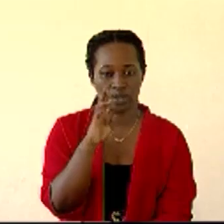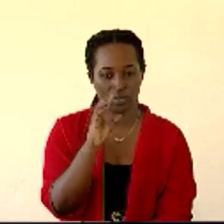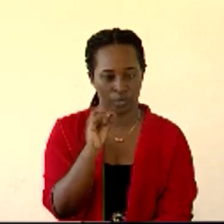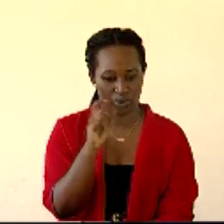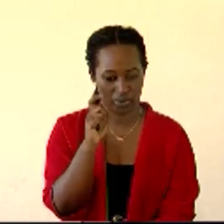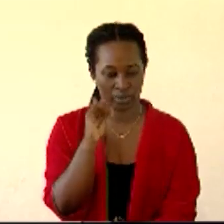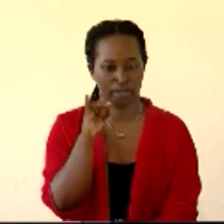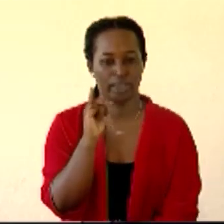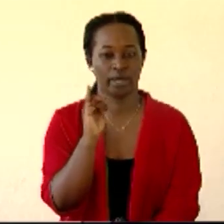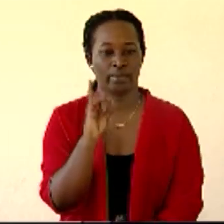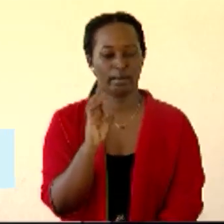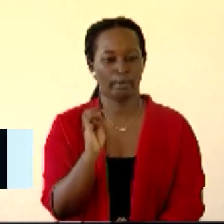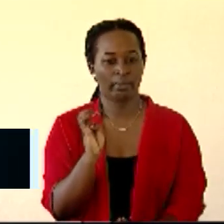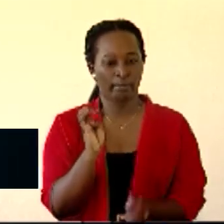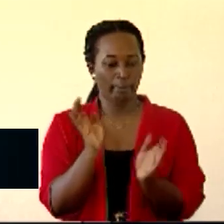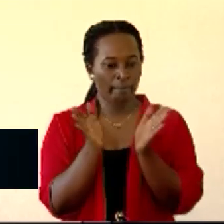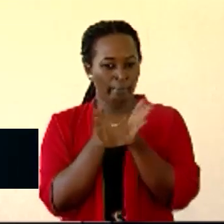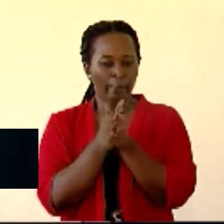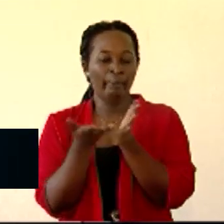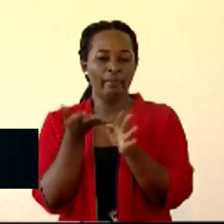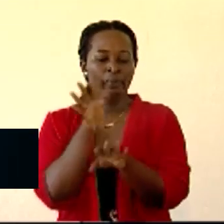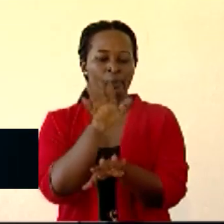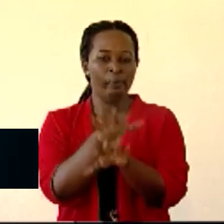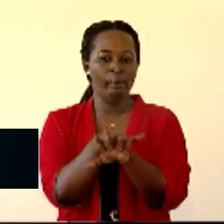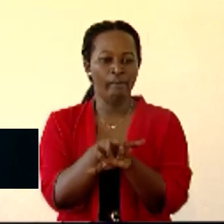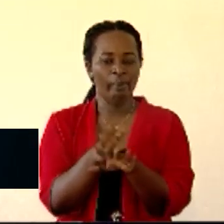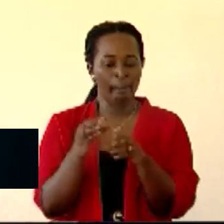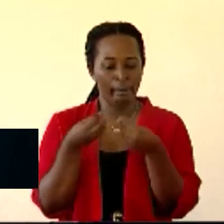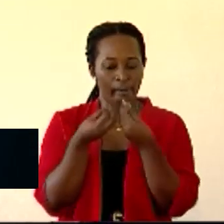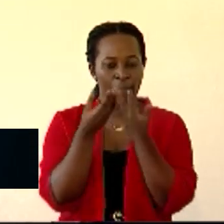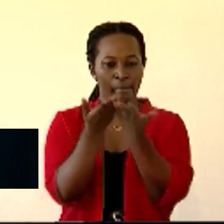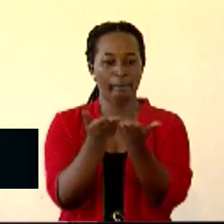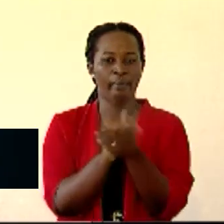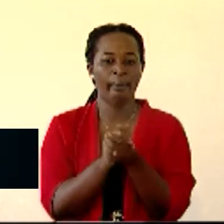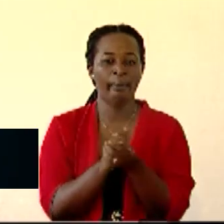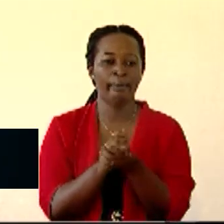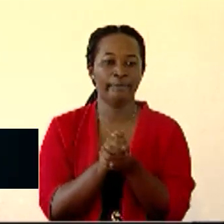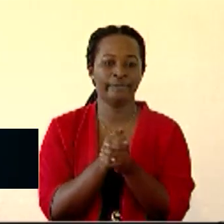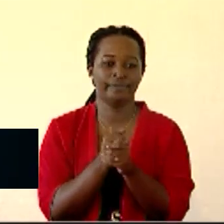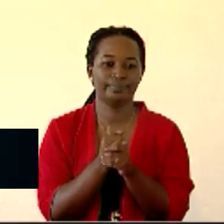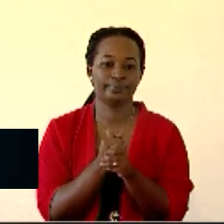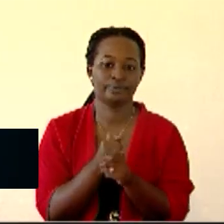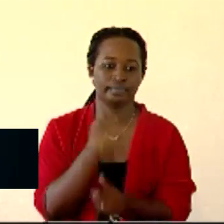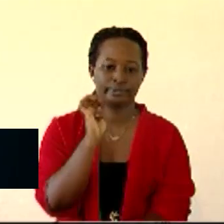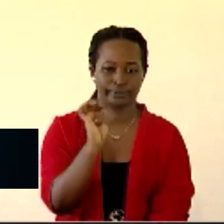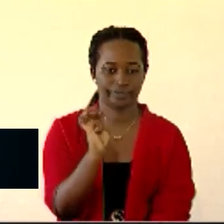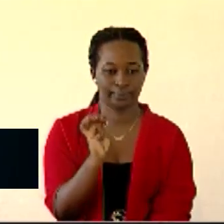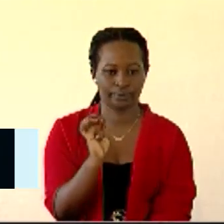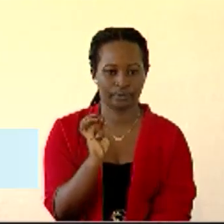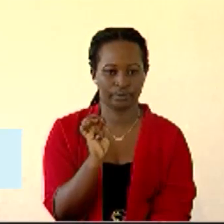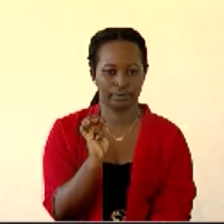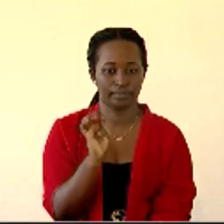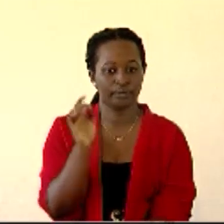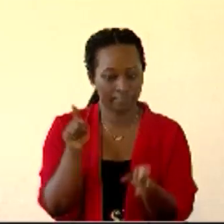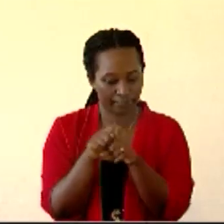hydroxide, and the mixture acidified, it gave E. So E is also